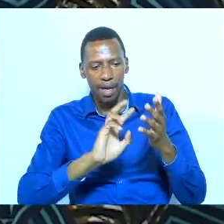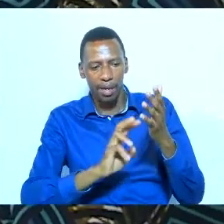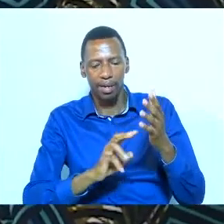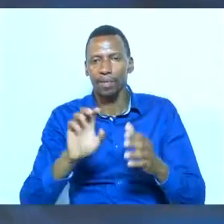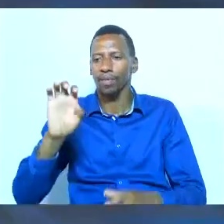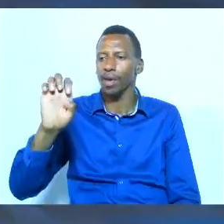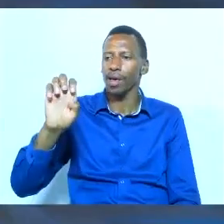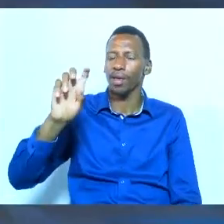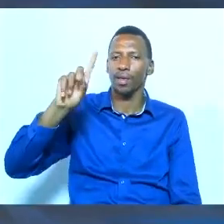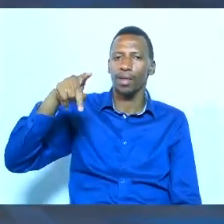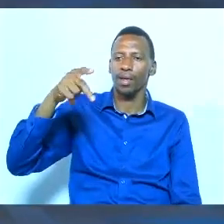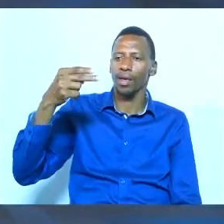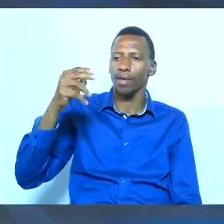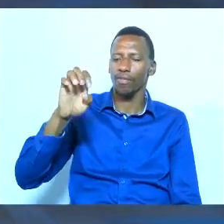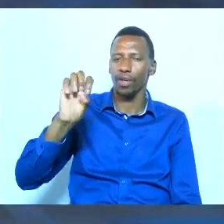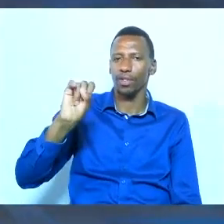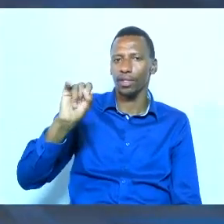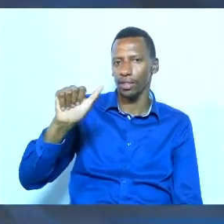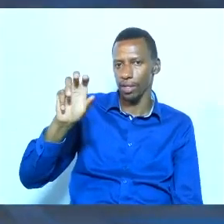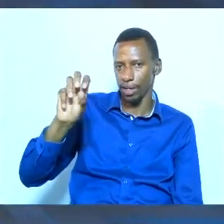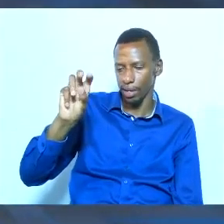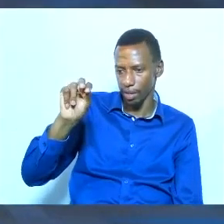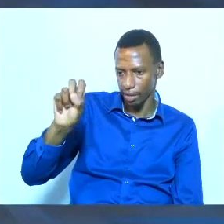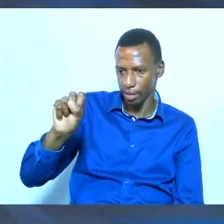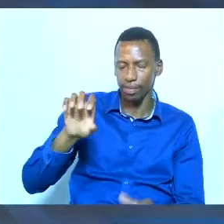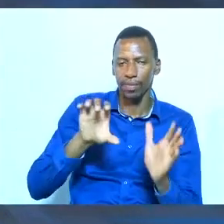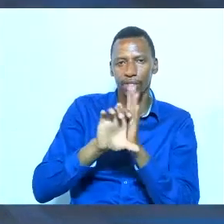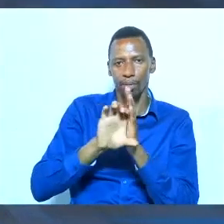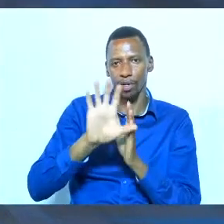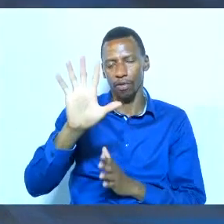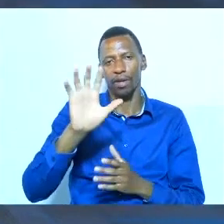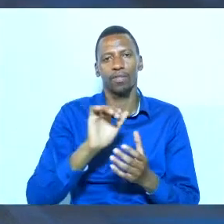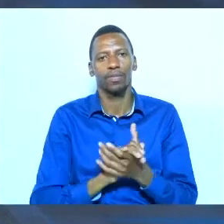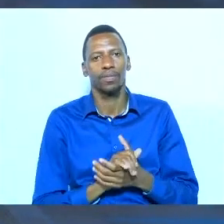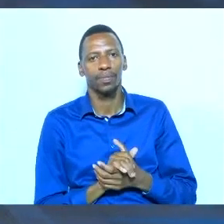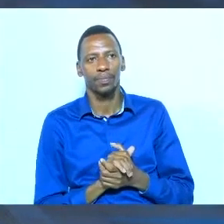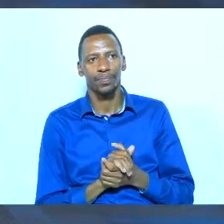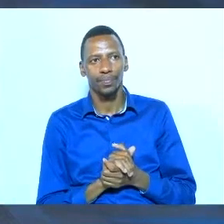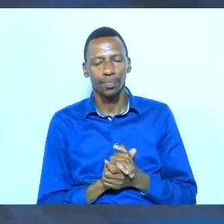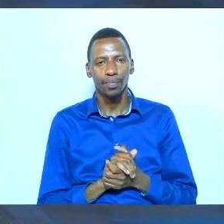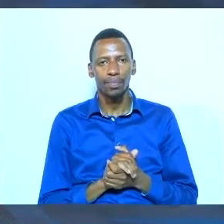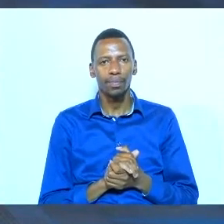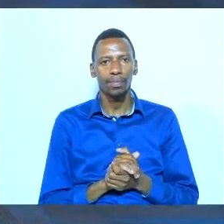5. Chapter 5, the book of Ephesians. Chapter